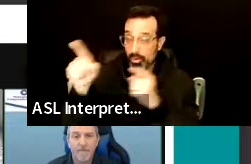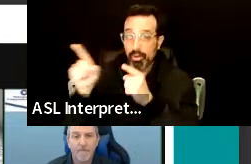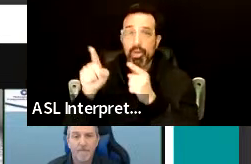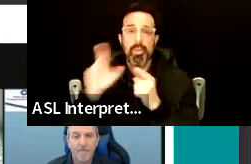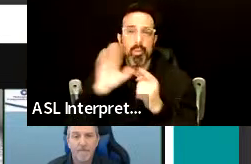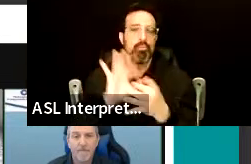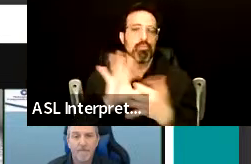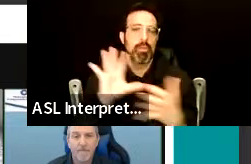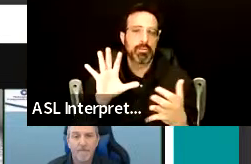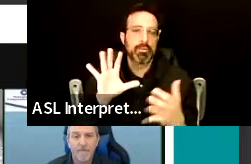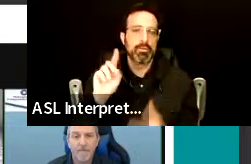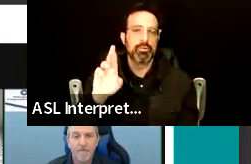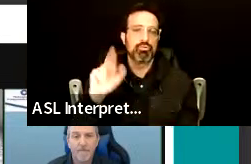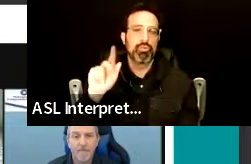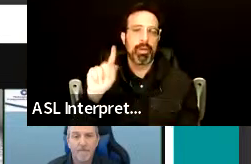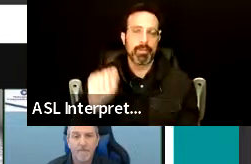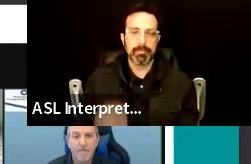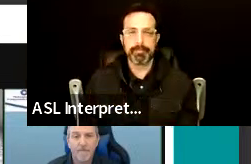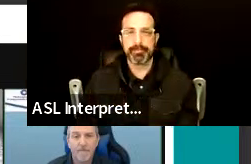draft supplement.